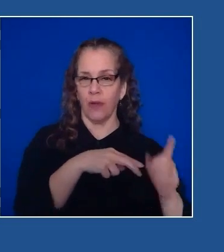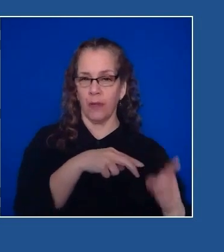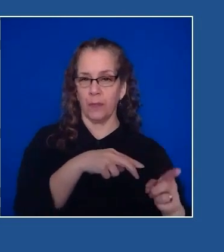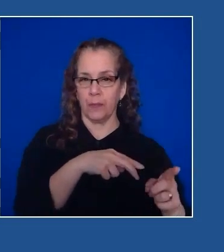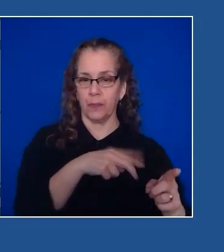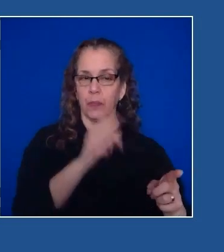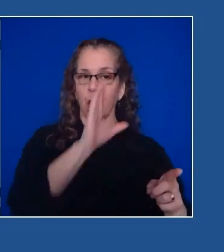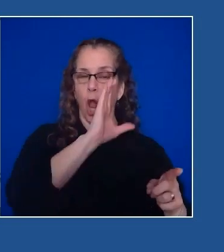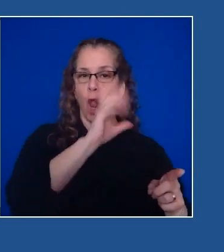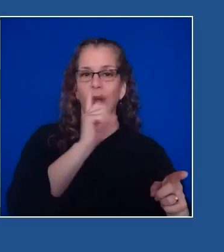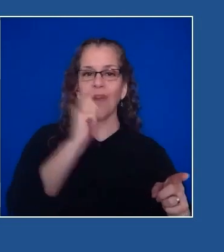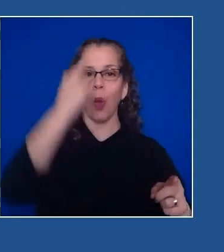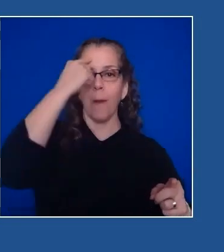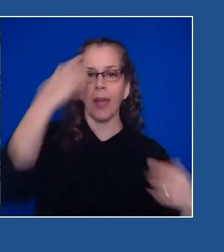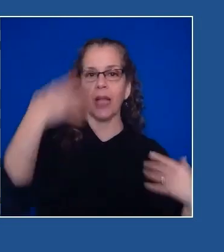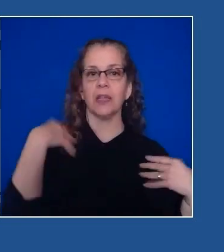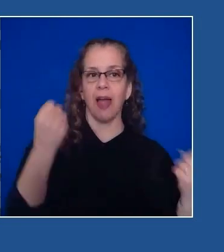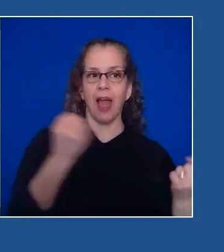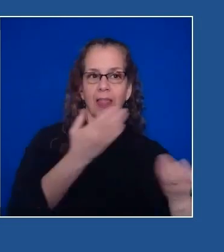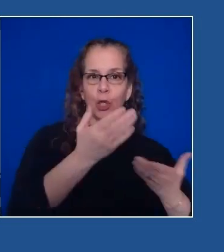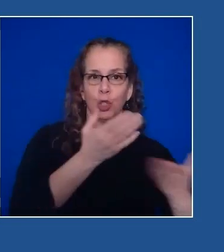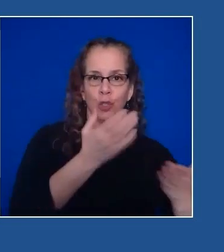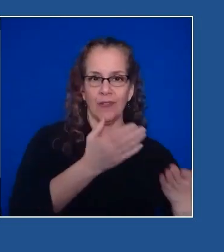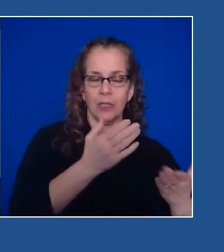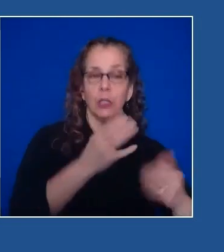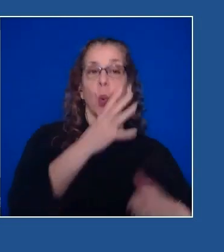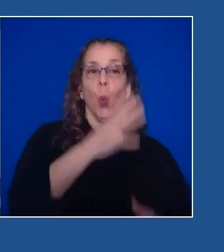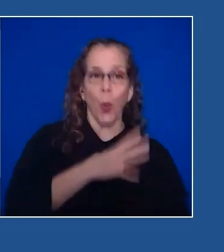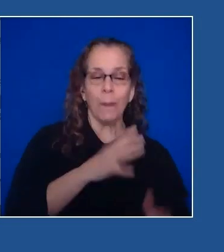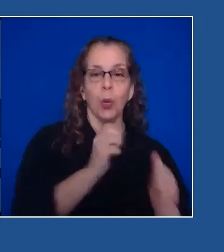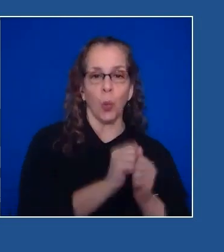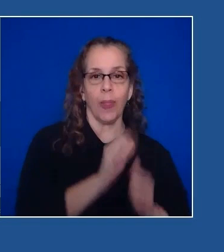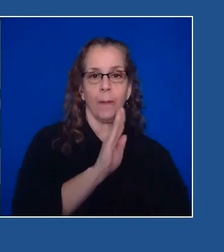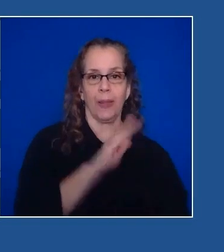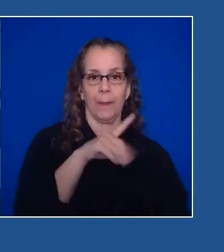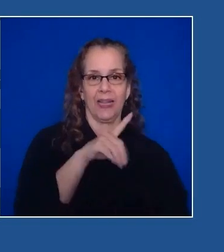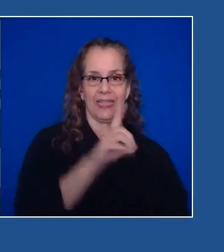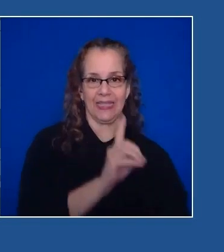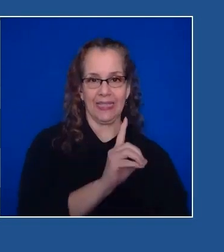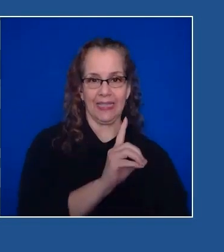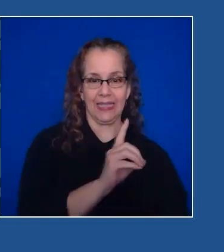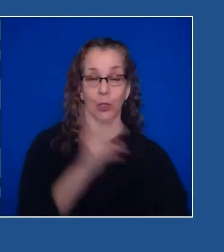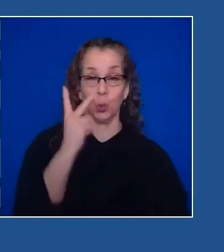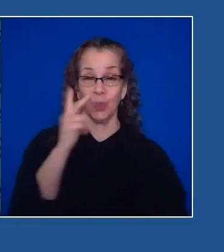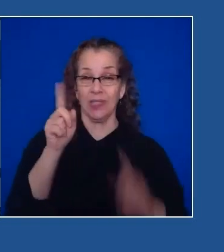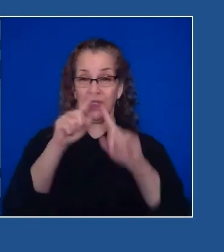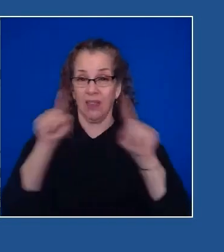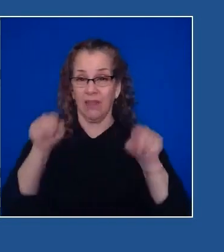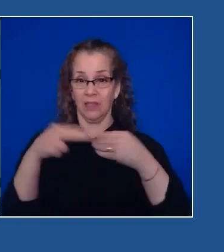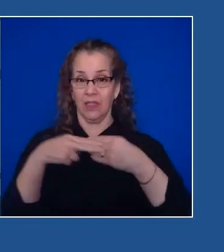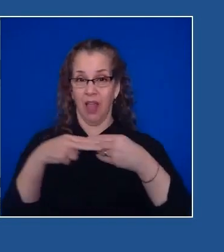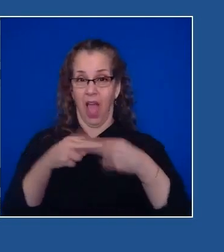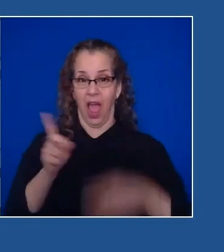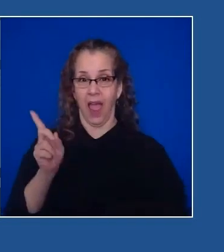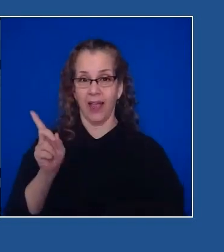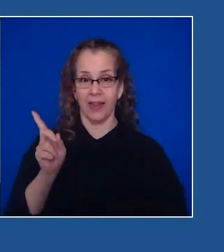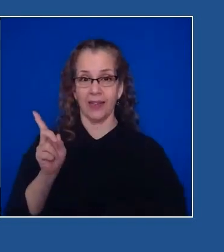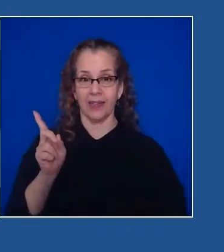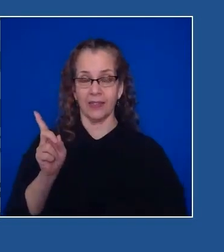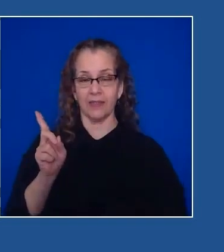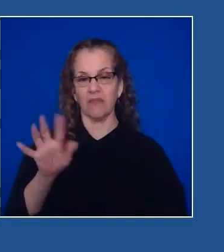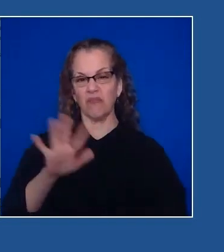health services, women with BPD. So you see the proportions on the slide. It's around more or